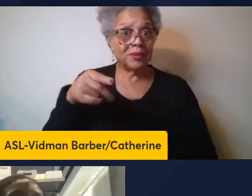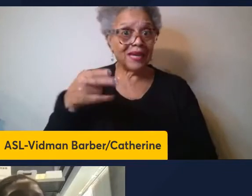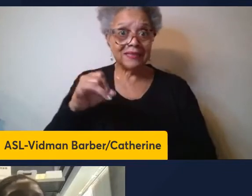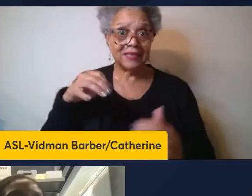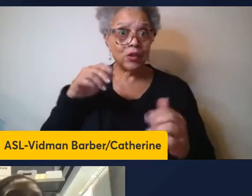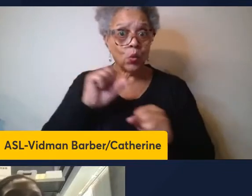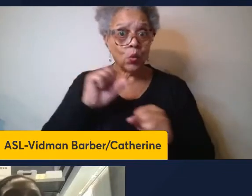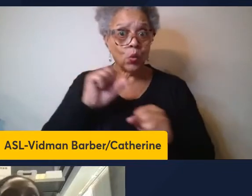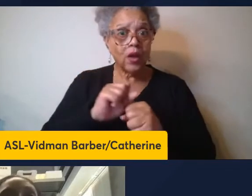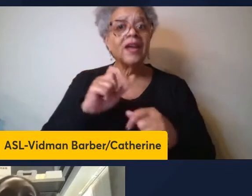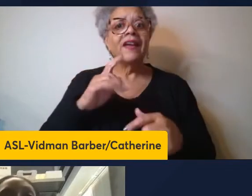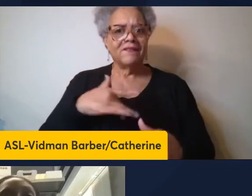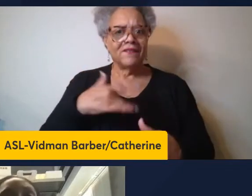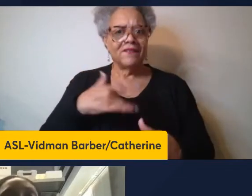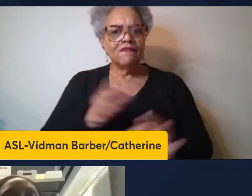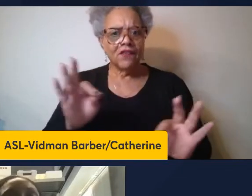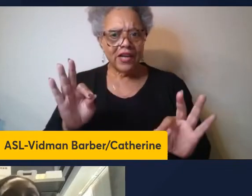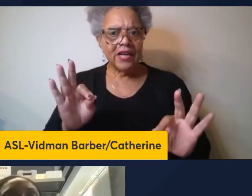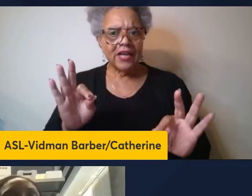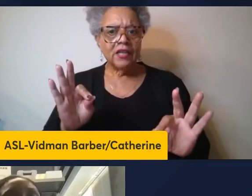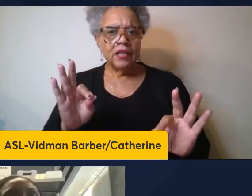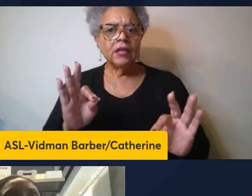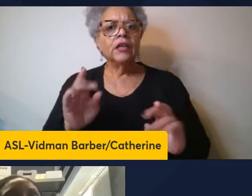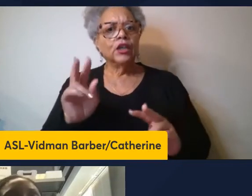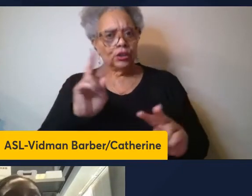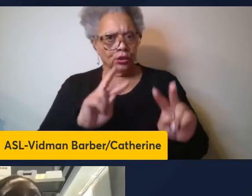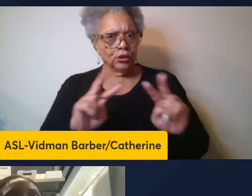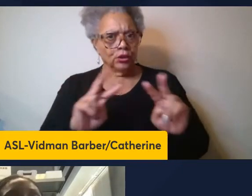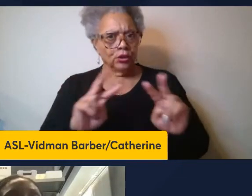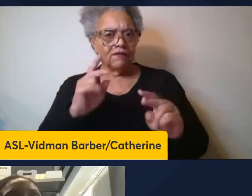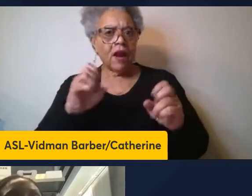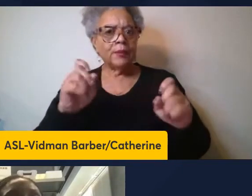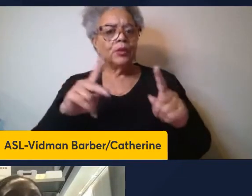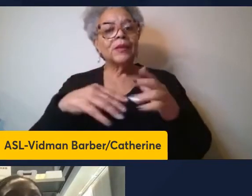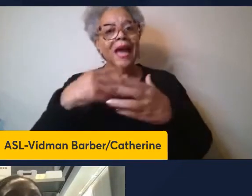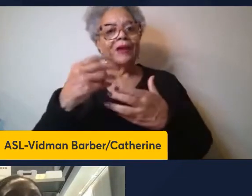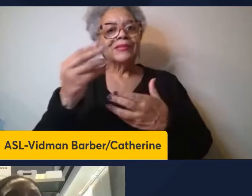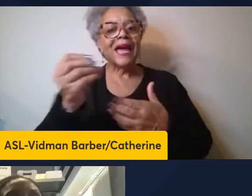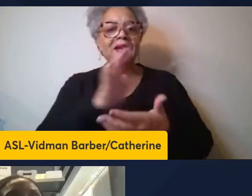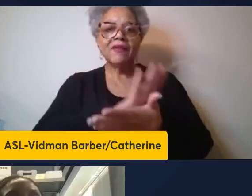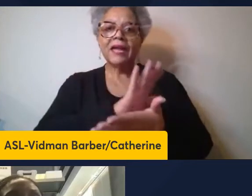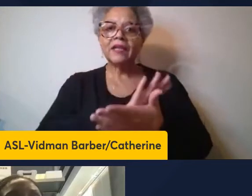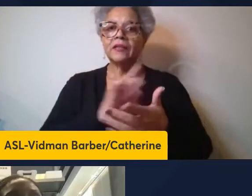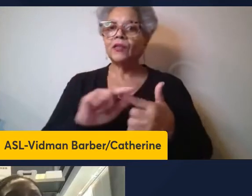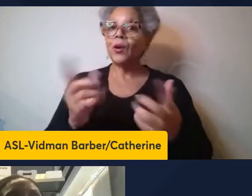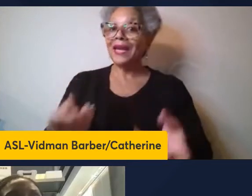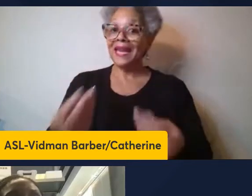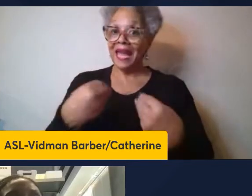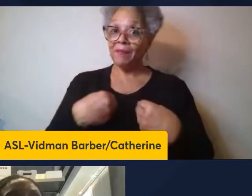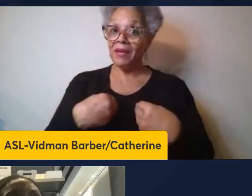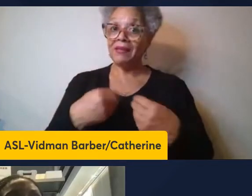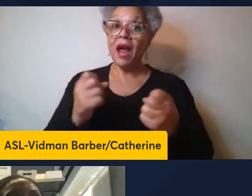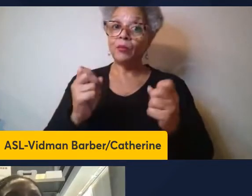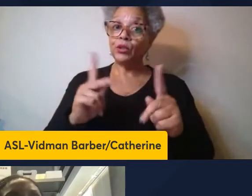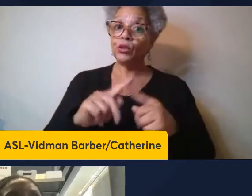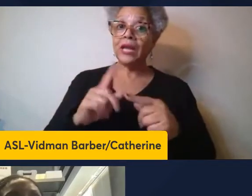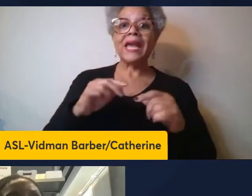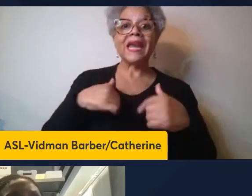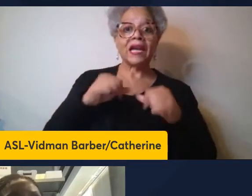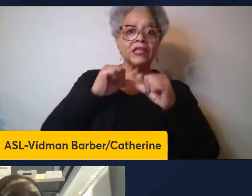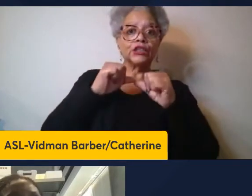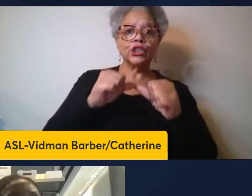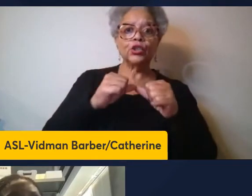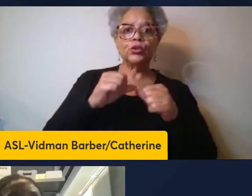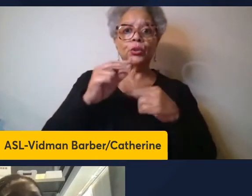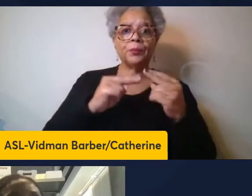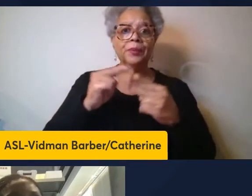graduate education, then feel free to look for opportunities outside. So it gave me that opportunity to say that again. And I continue to build that personal brand,